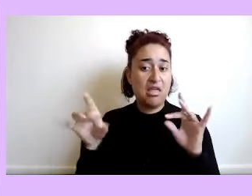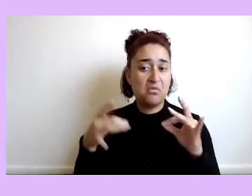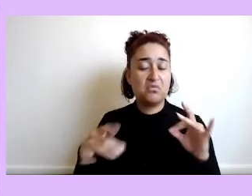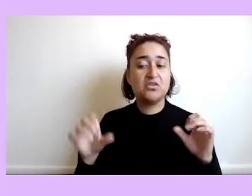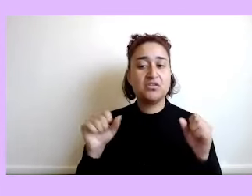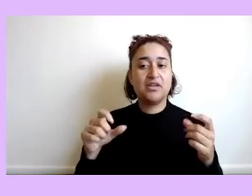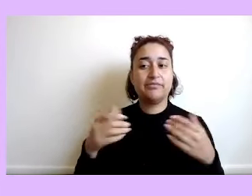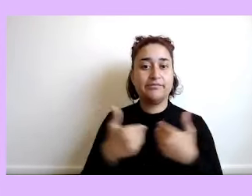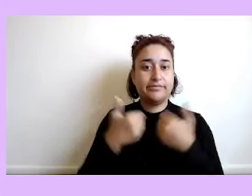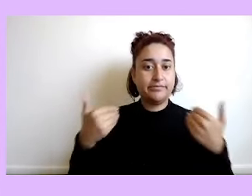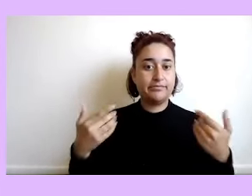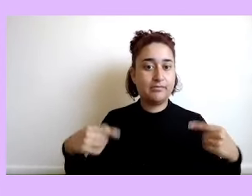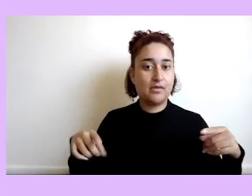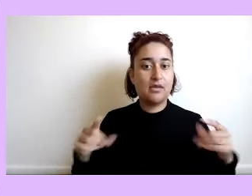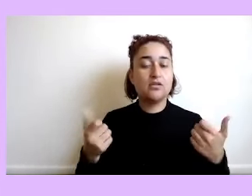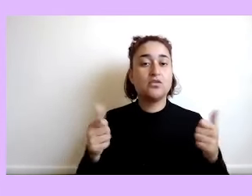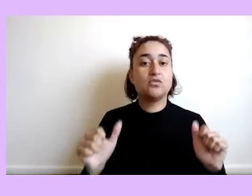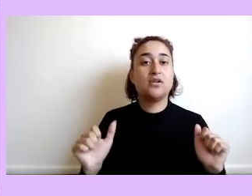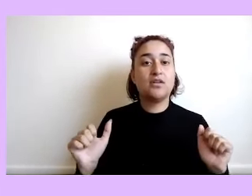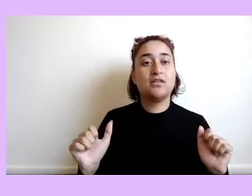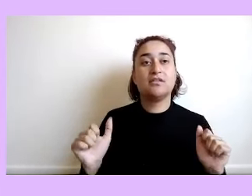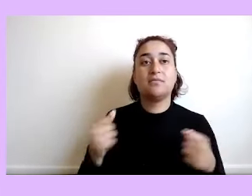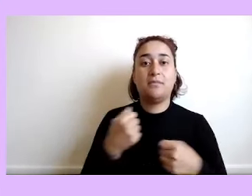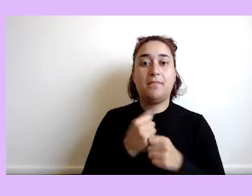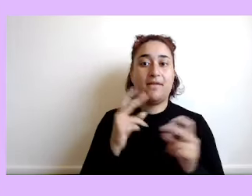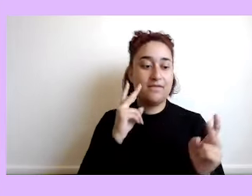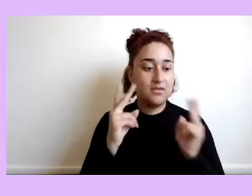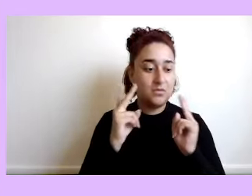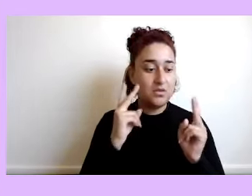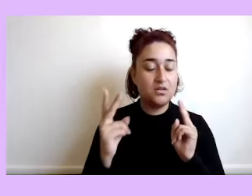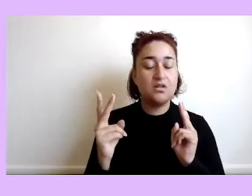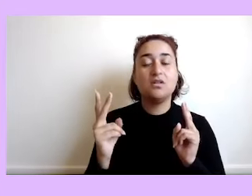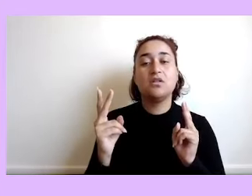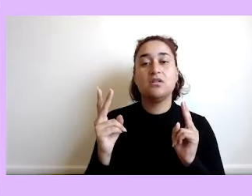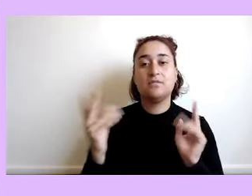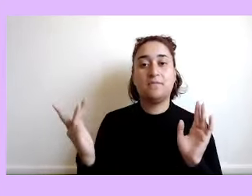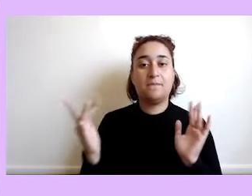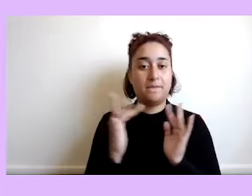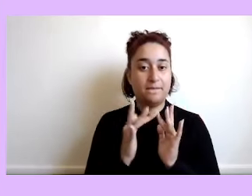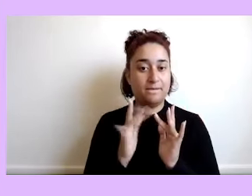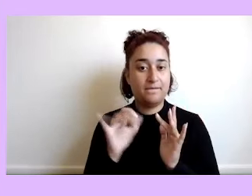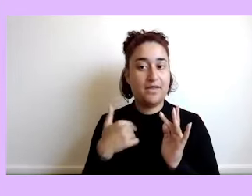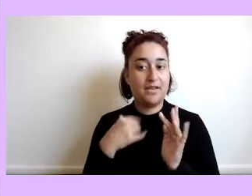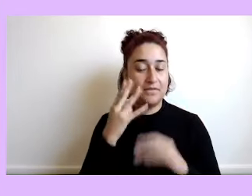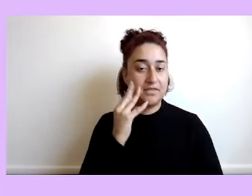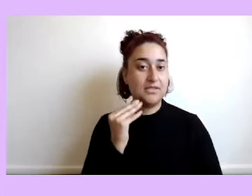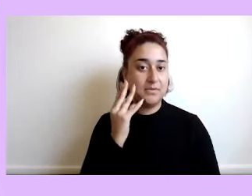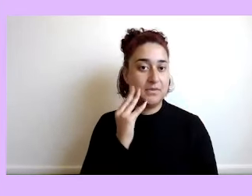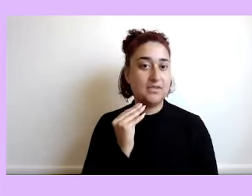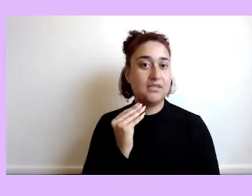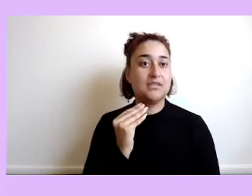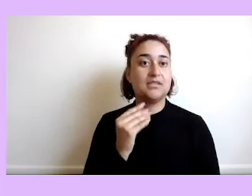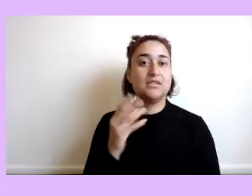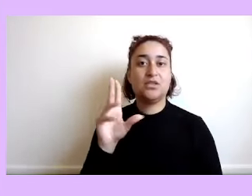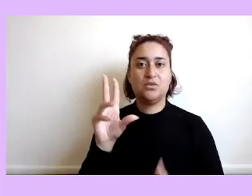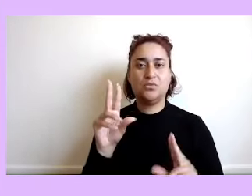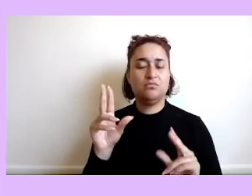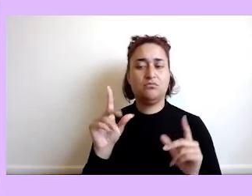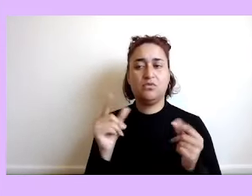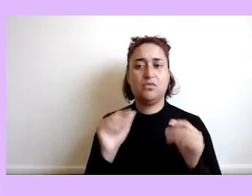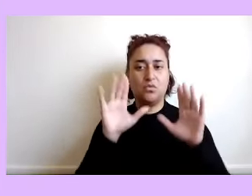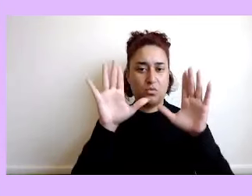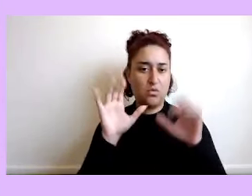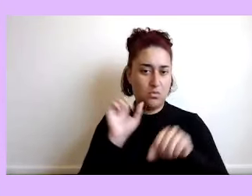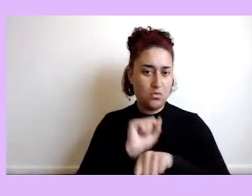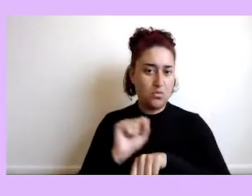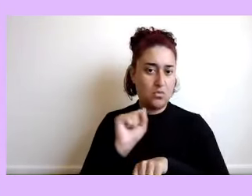kind of way. And so in the spirit of trying to make visible connections that I've experienced, they do incredible work